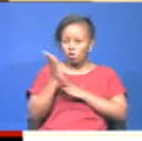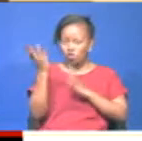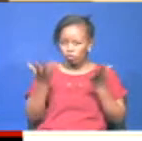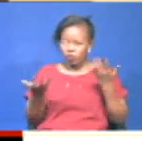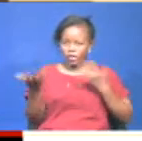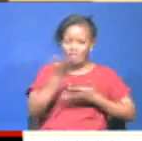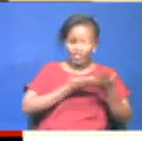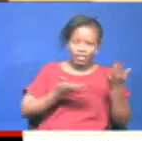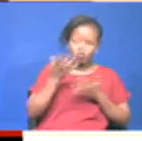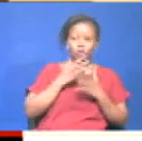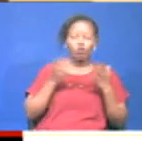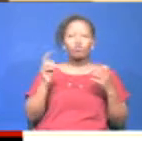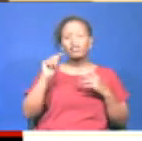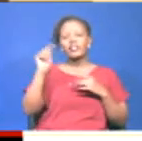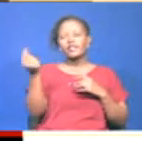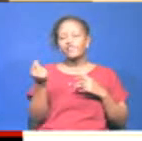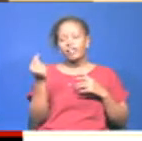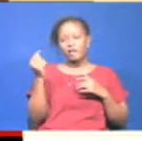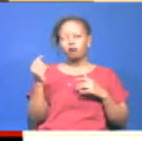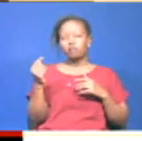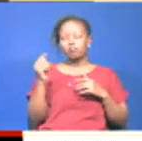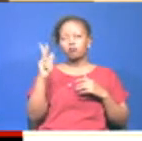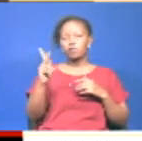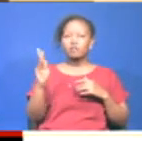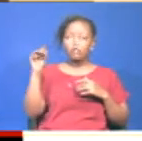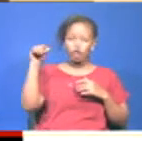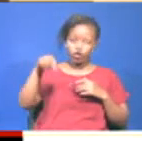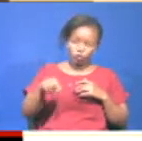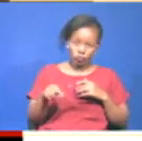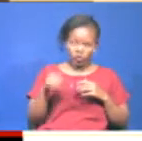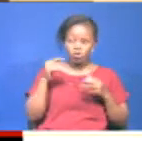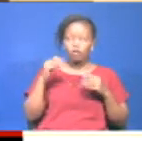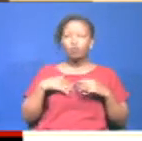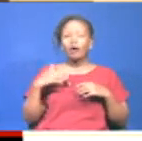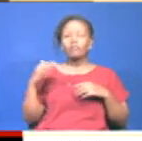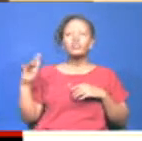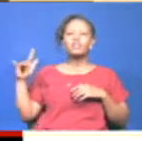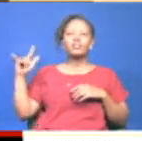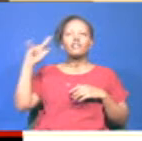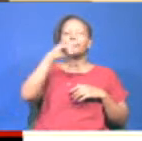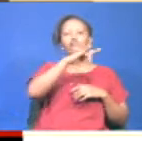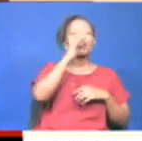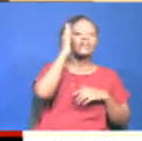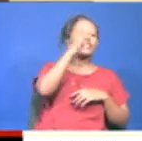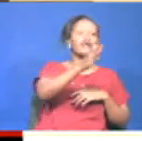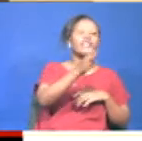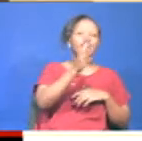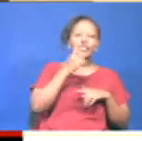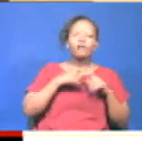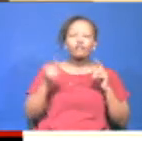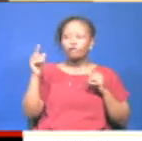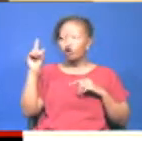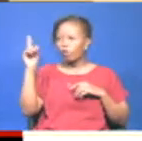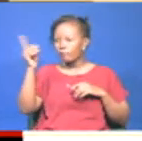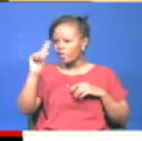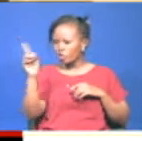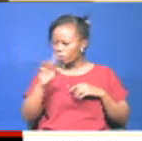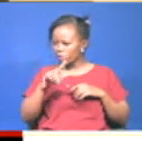Kenya Airways to be flying directly from Nairobi to Mogadishu